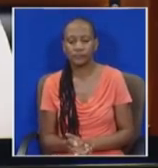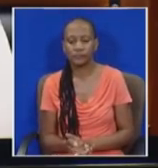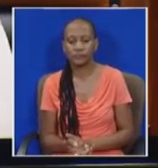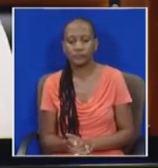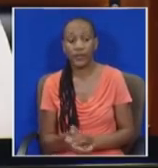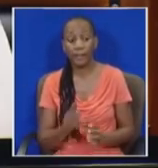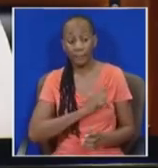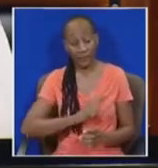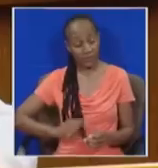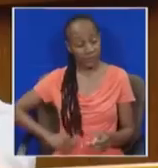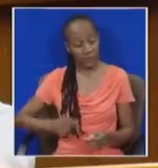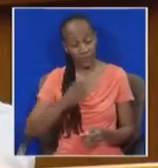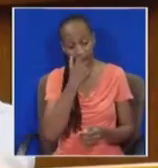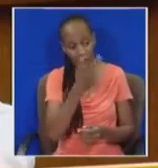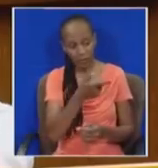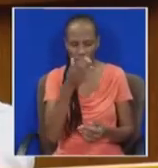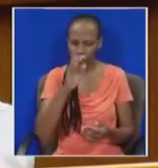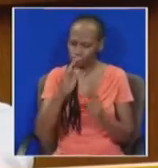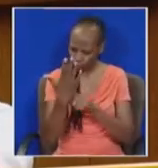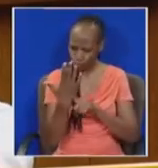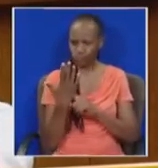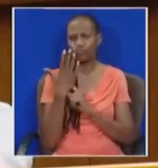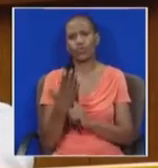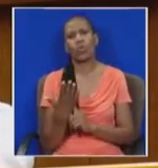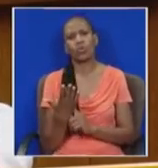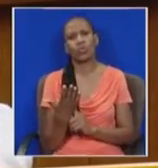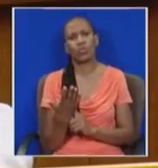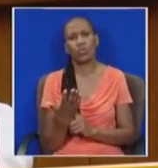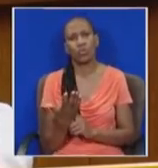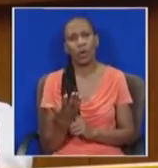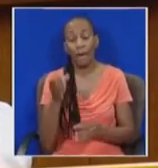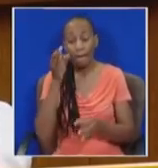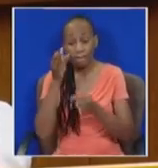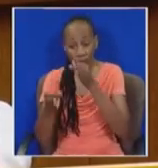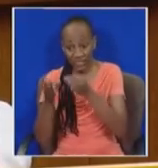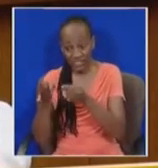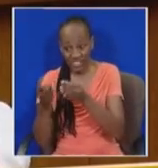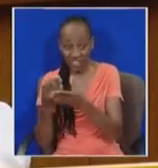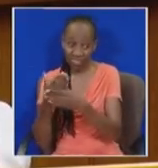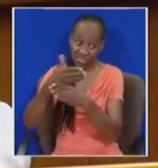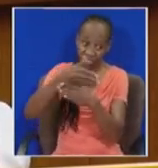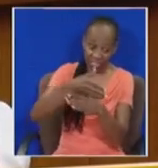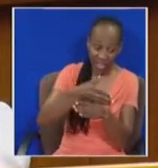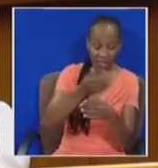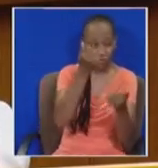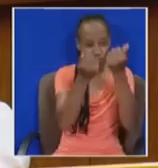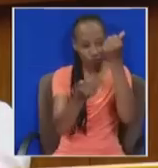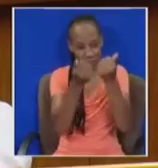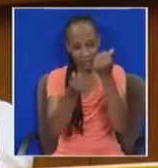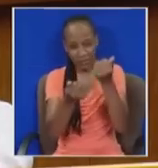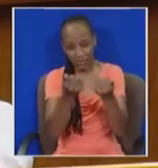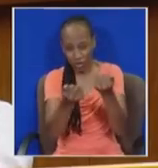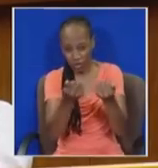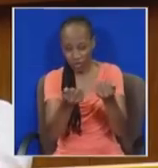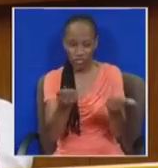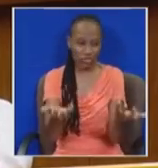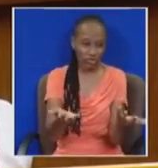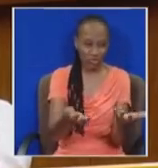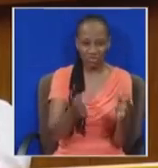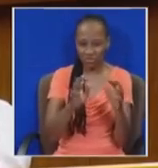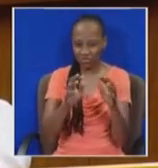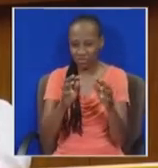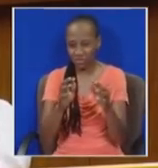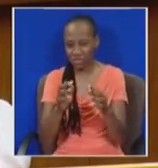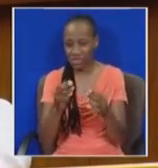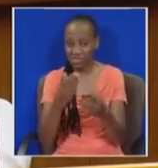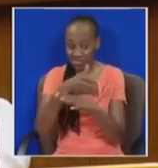President Ramaphosa to assure us that there will be no political interference in the criminal investigations and prosecution